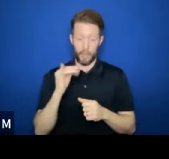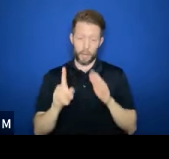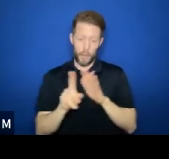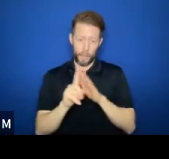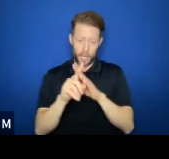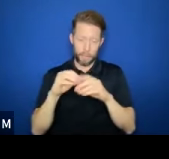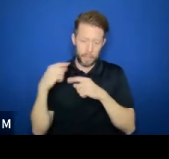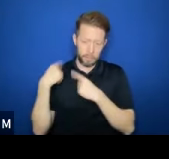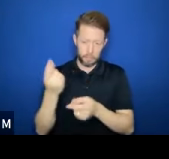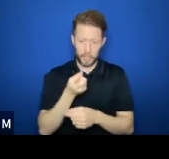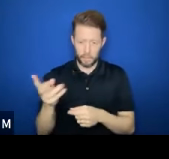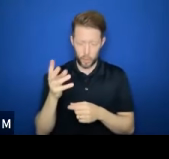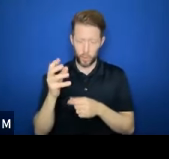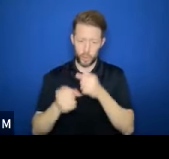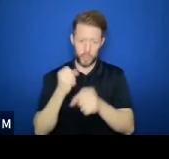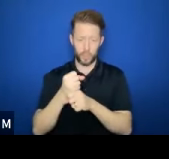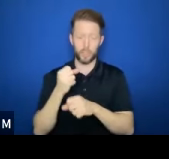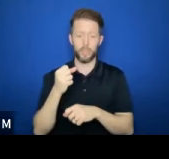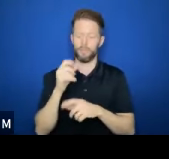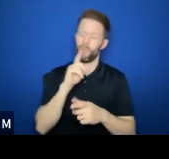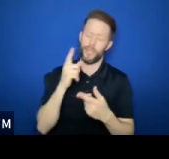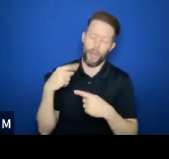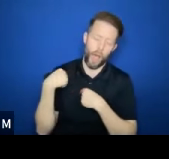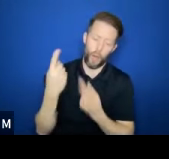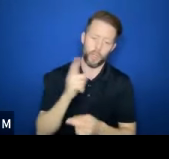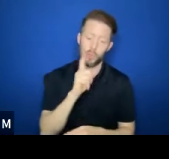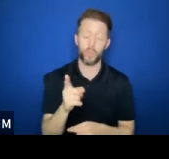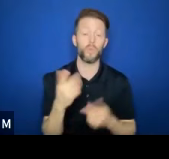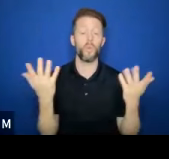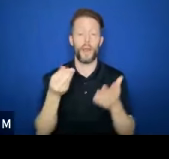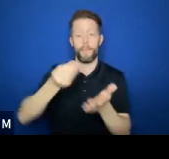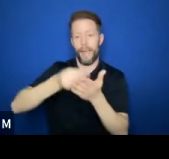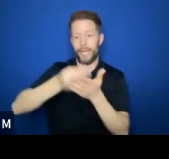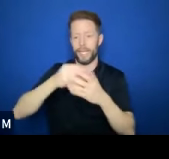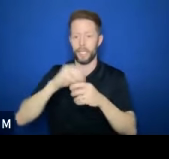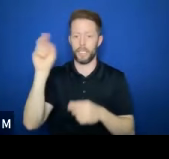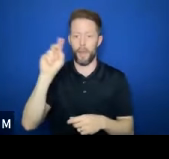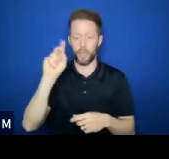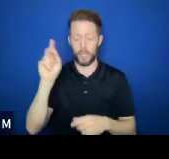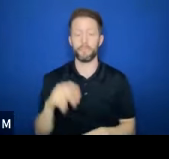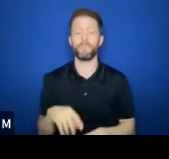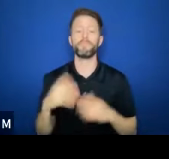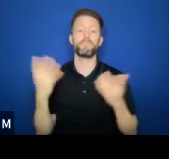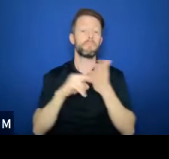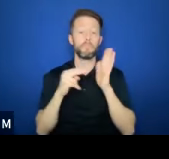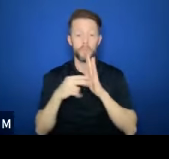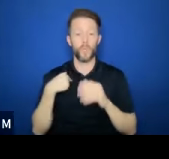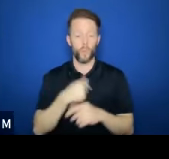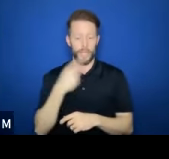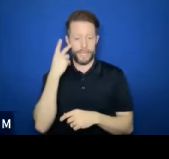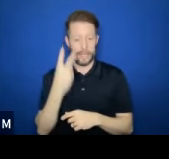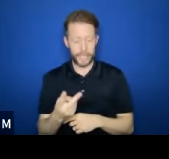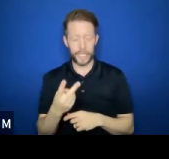last few decades, especially, but always was true, is the place of money inside of our democracy. And so we see the interference and